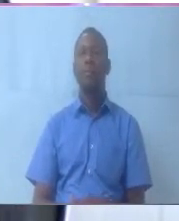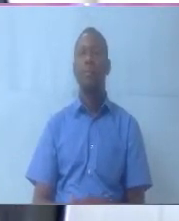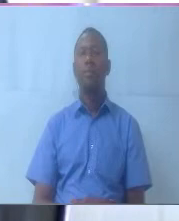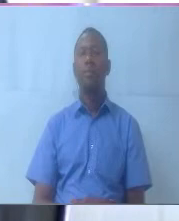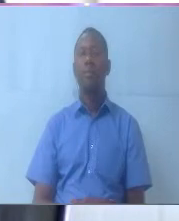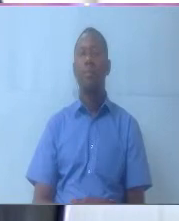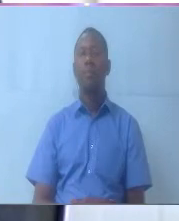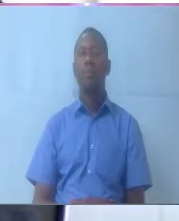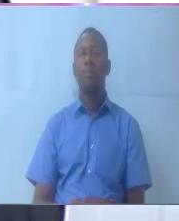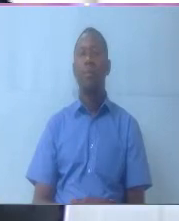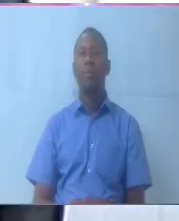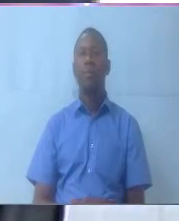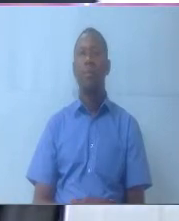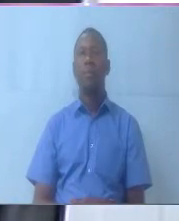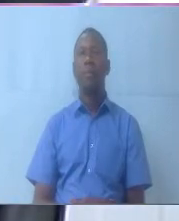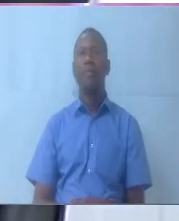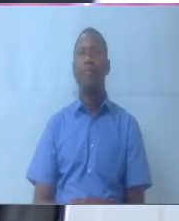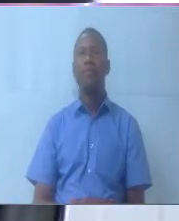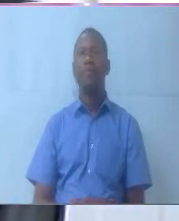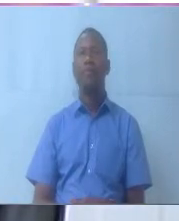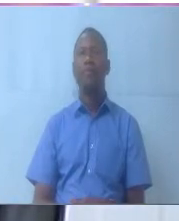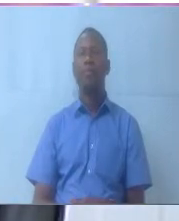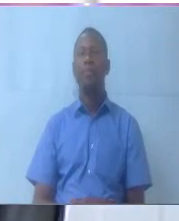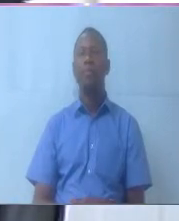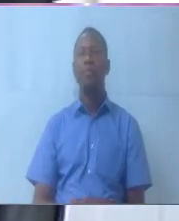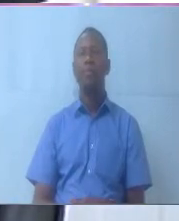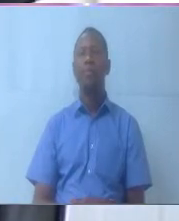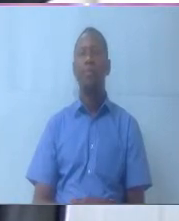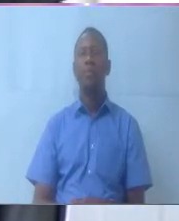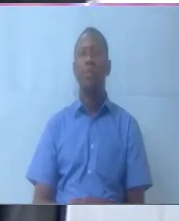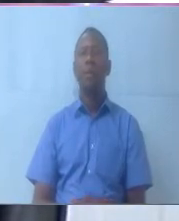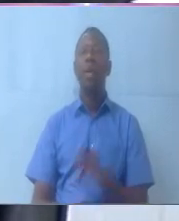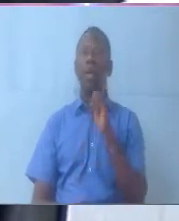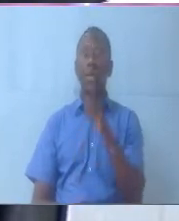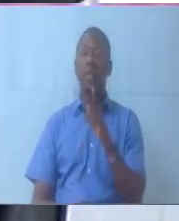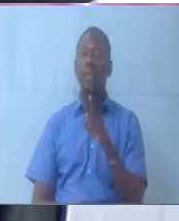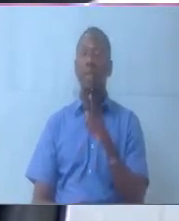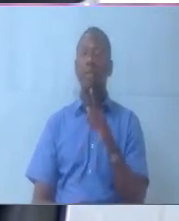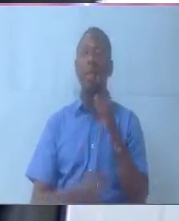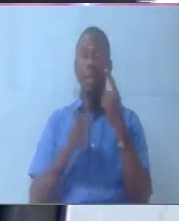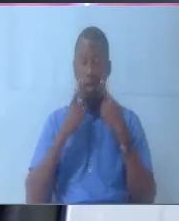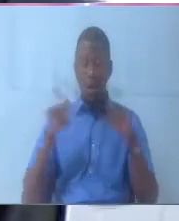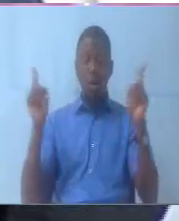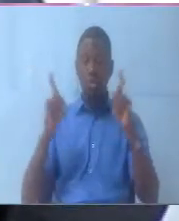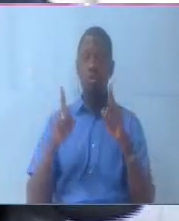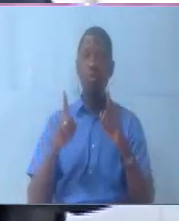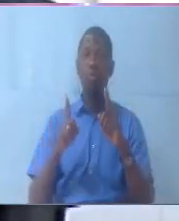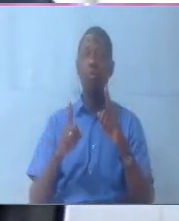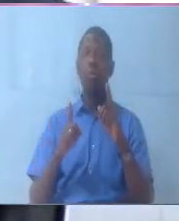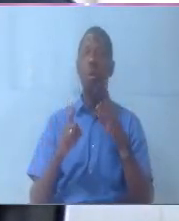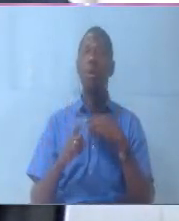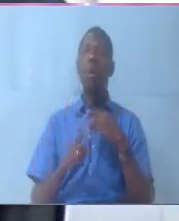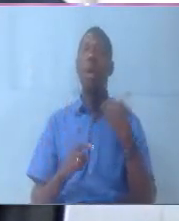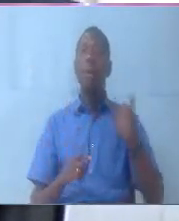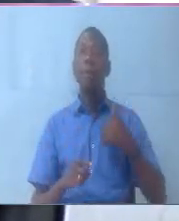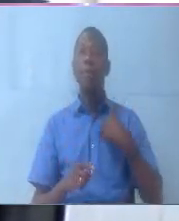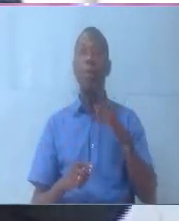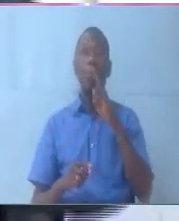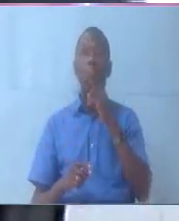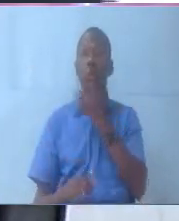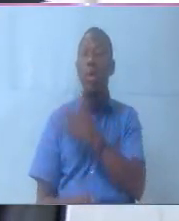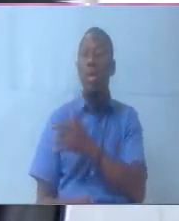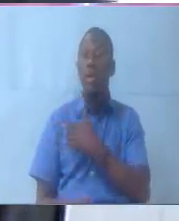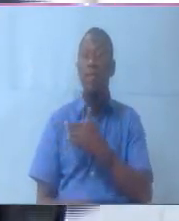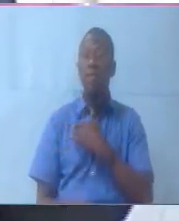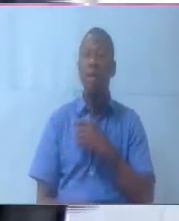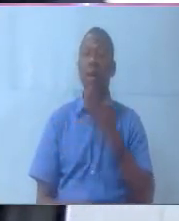one is that I think it went up to Kalaji. The rest of the country they could pray any way they want to pray. That was, but from